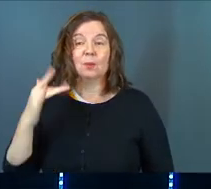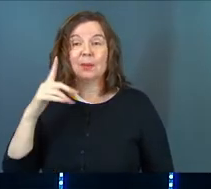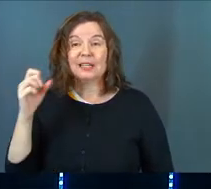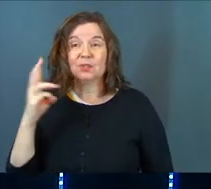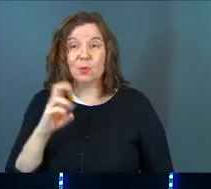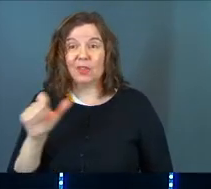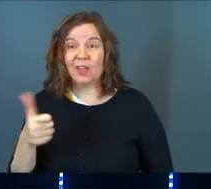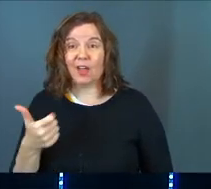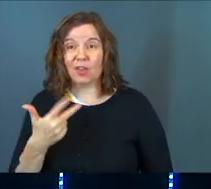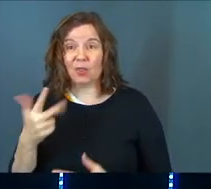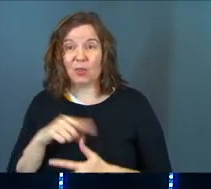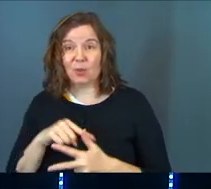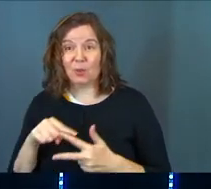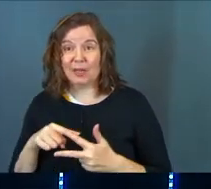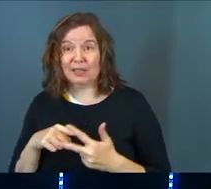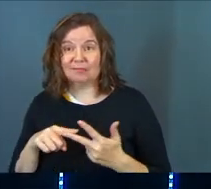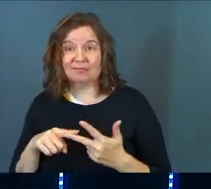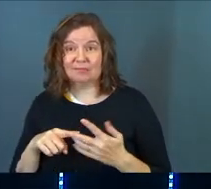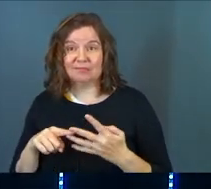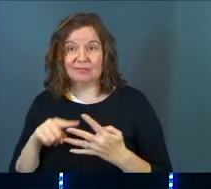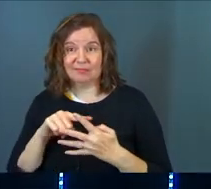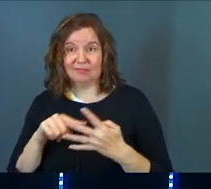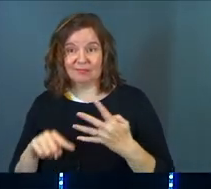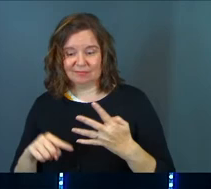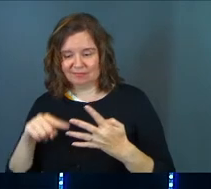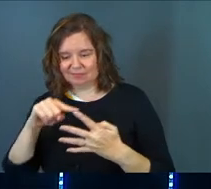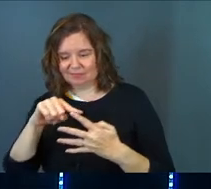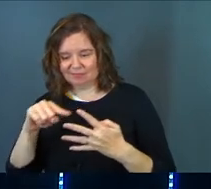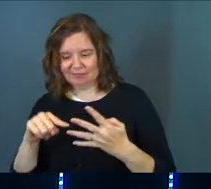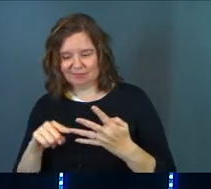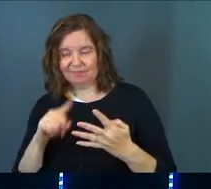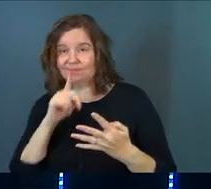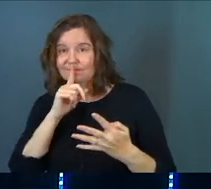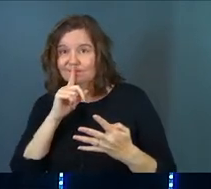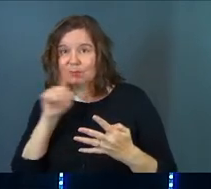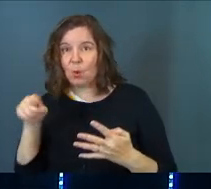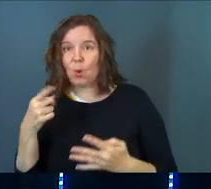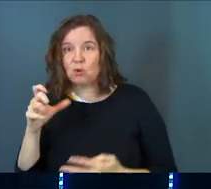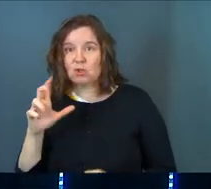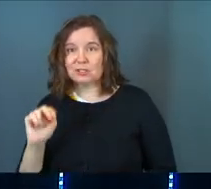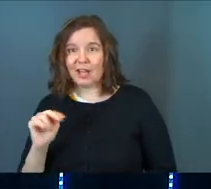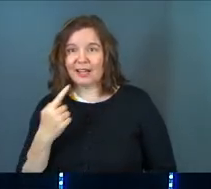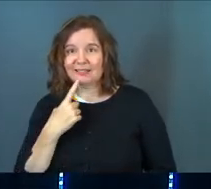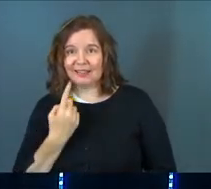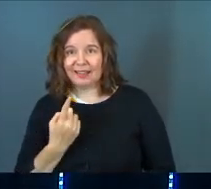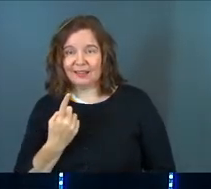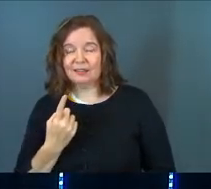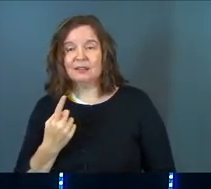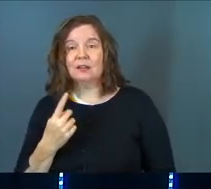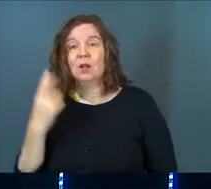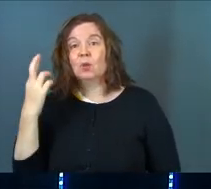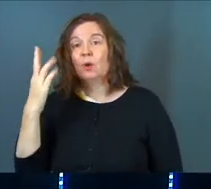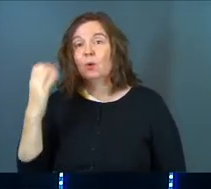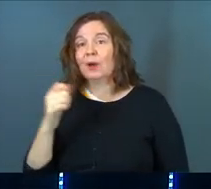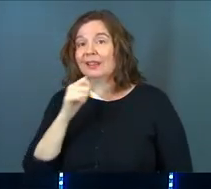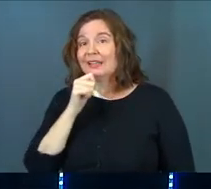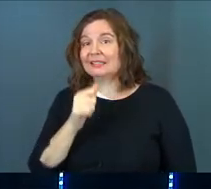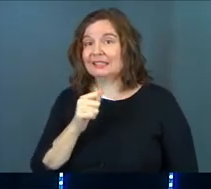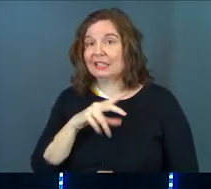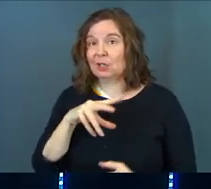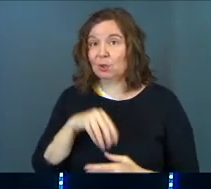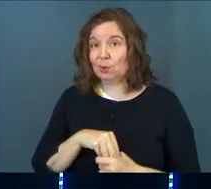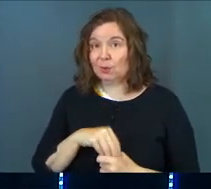Because it's weird. The other three Gospels don't give you the Lazarus story. Only John does. Scholars believe that the reason that they